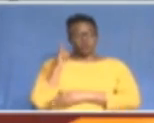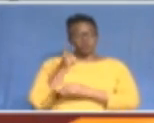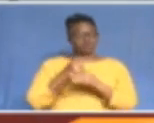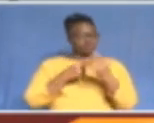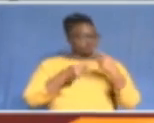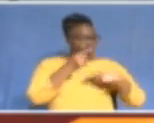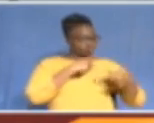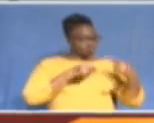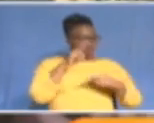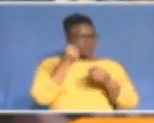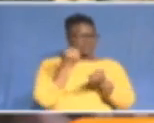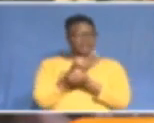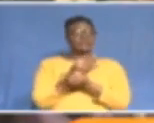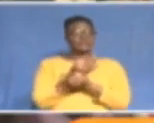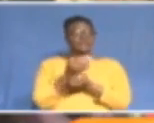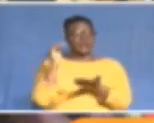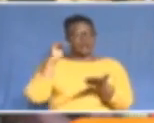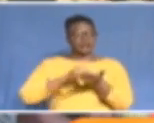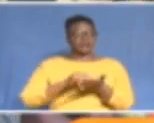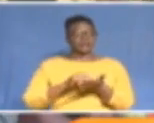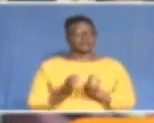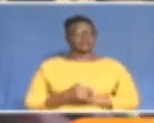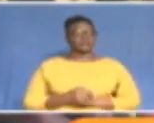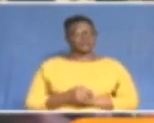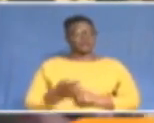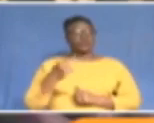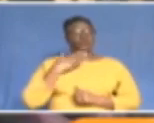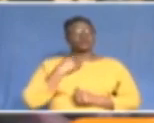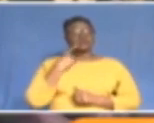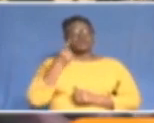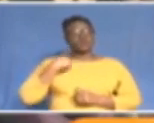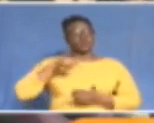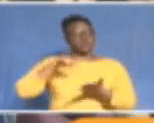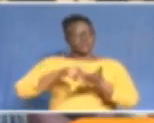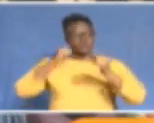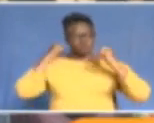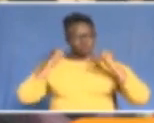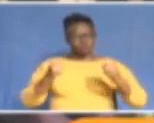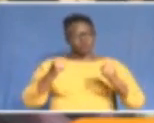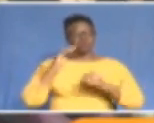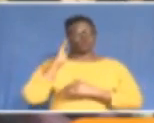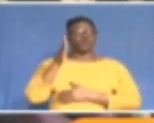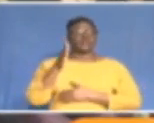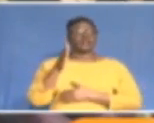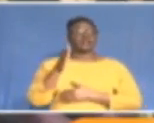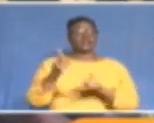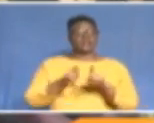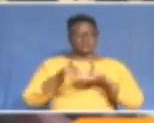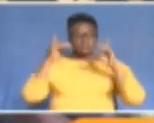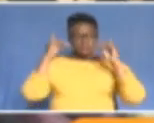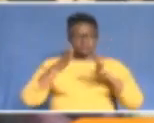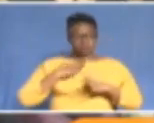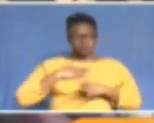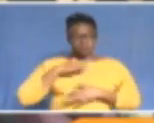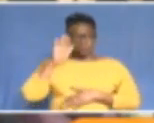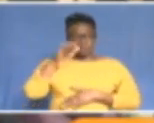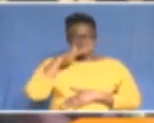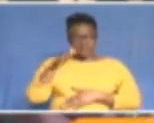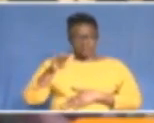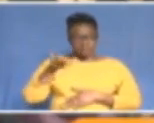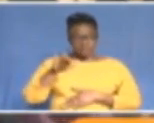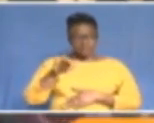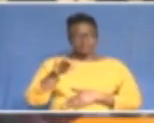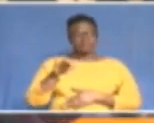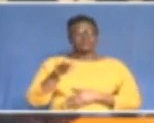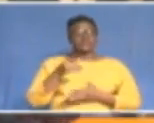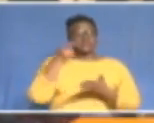2013 reconsidered. Sasa sisi tunataka kusema tutasimama imara na kauli yetu ya bunge. Hakuna